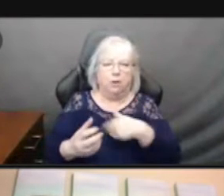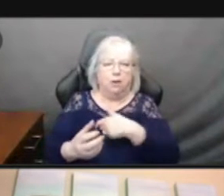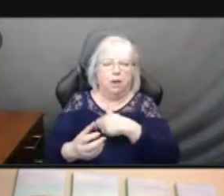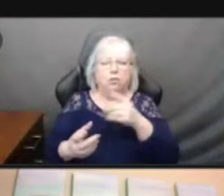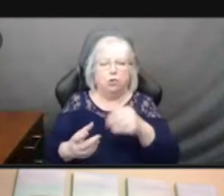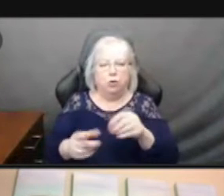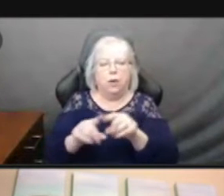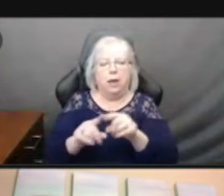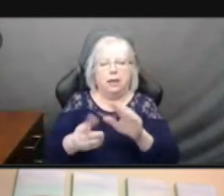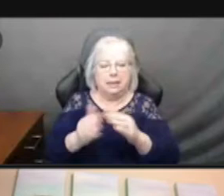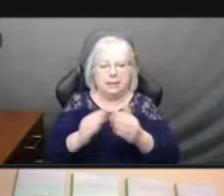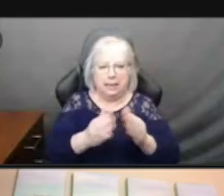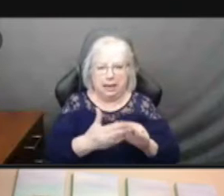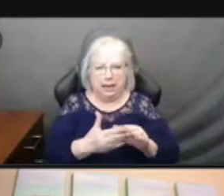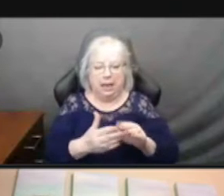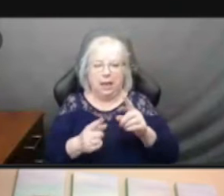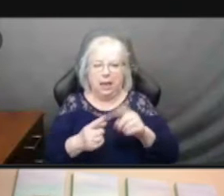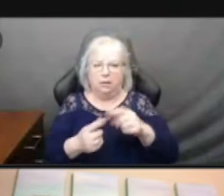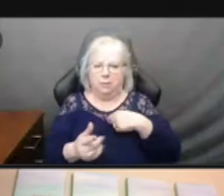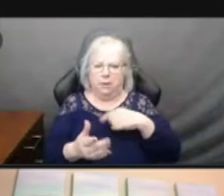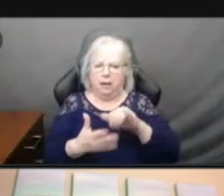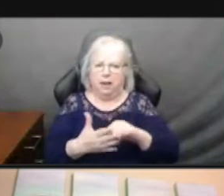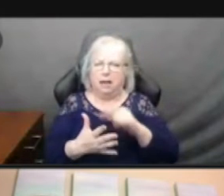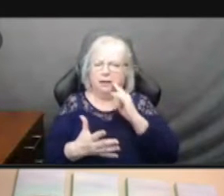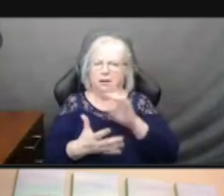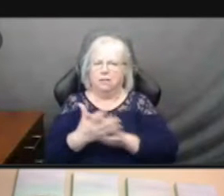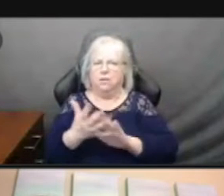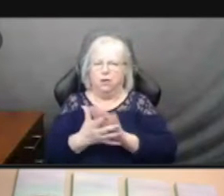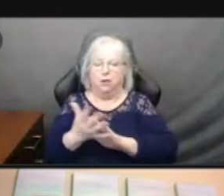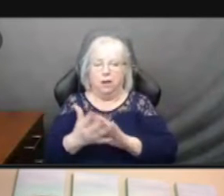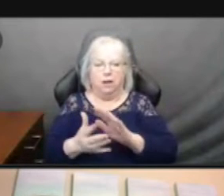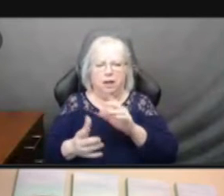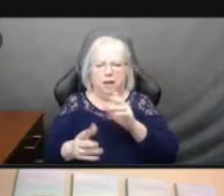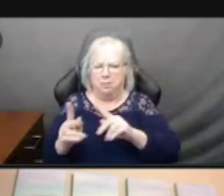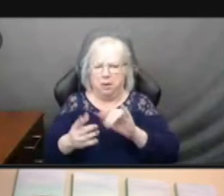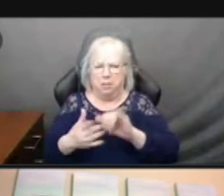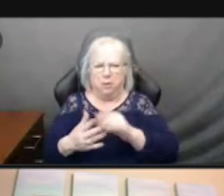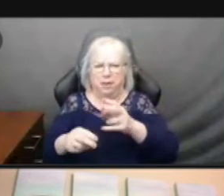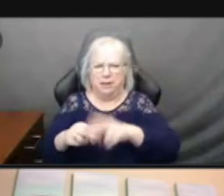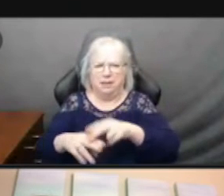to me, that is what's confusing to me. The makeup of